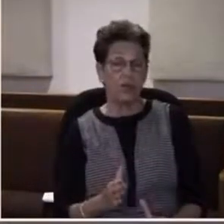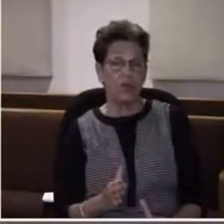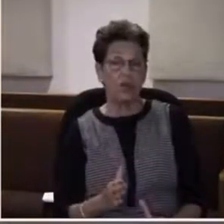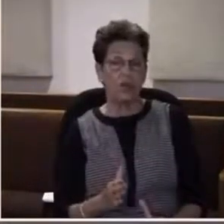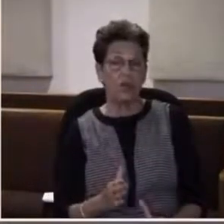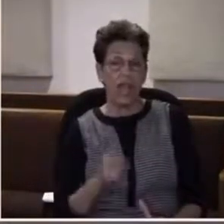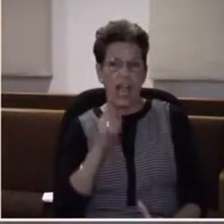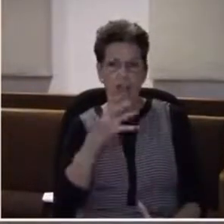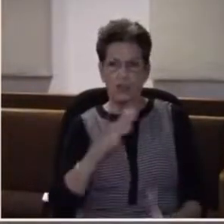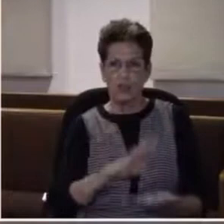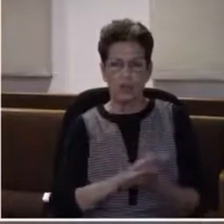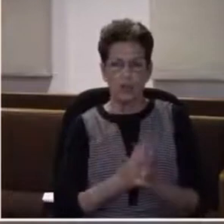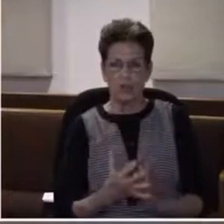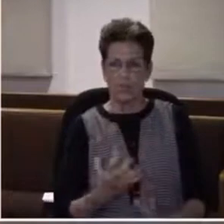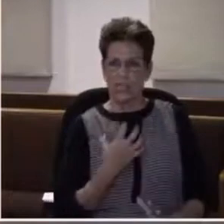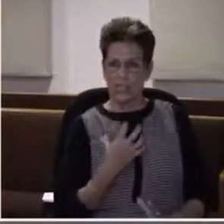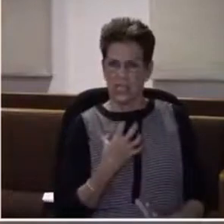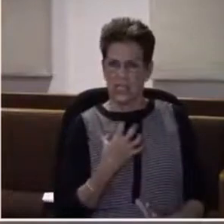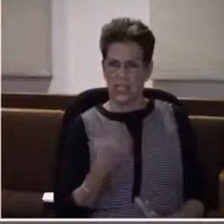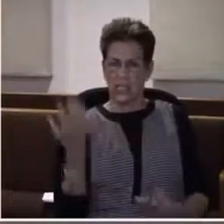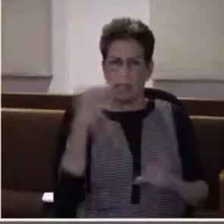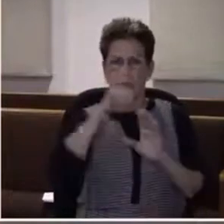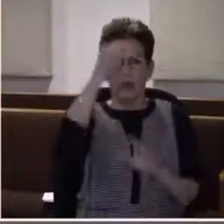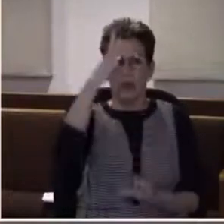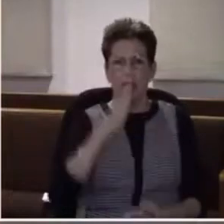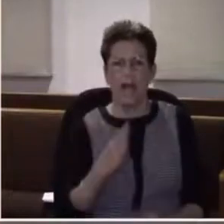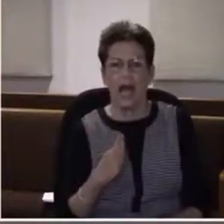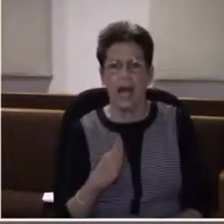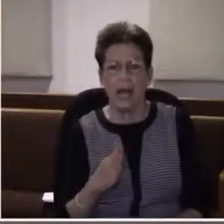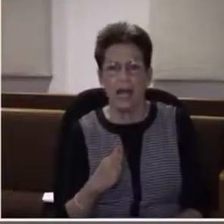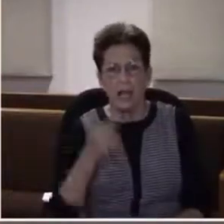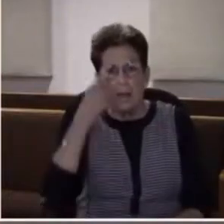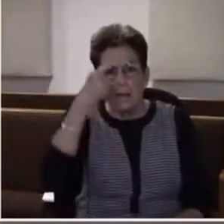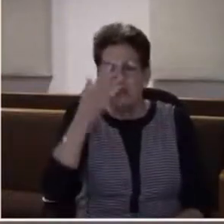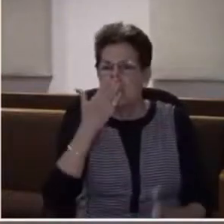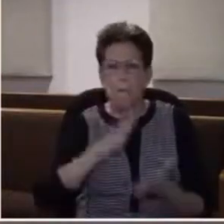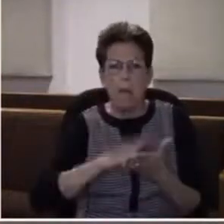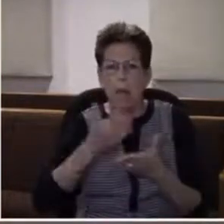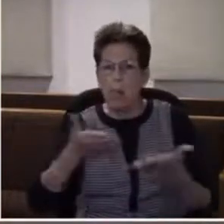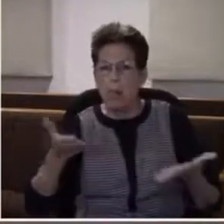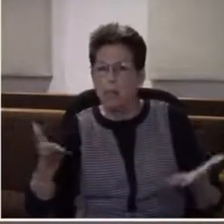and you get angry at God because negative things happen in your life